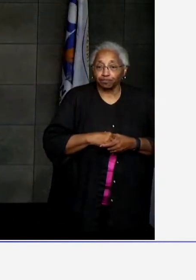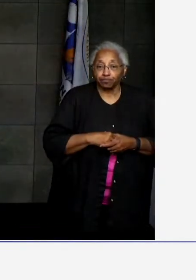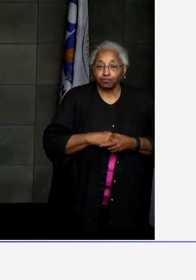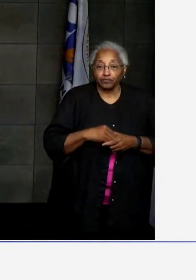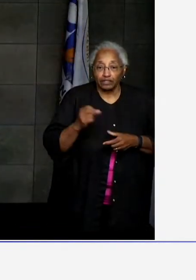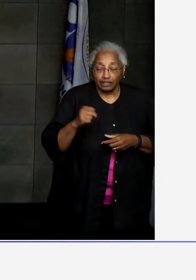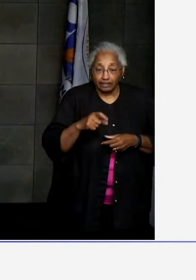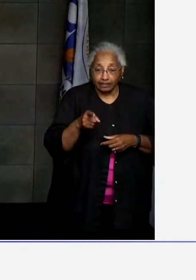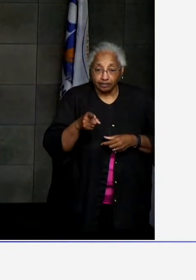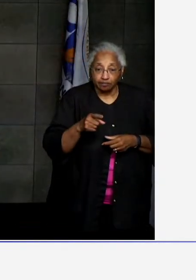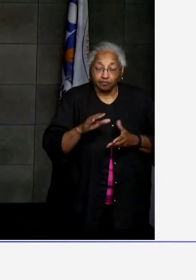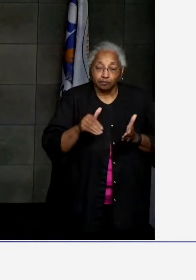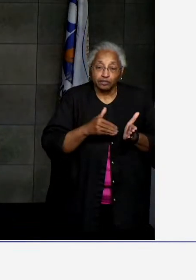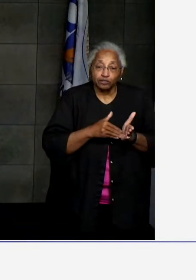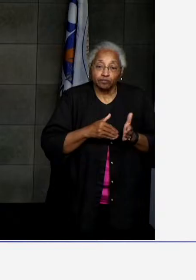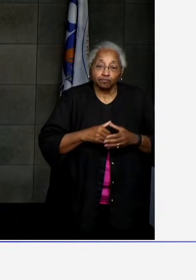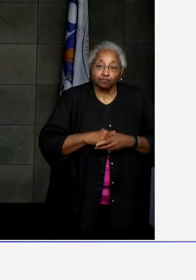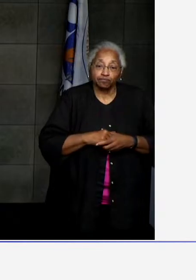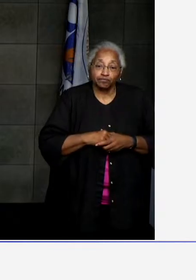Yes, right in the middle here.